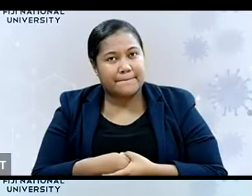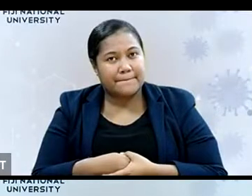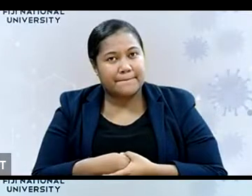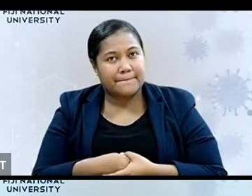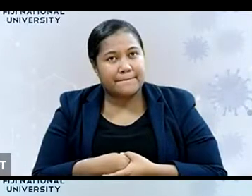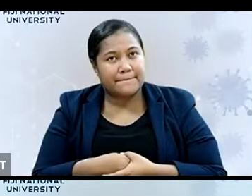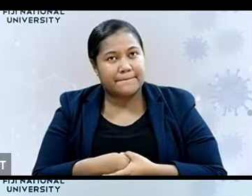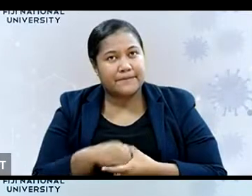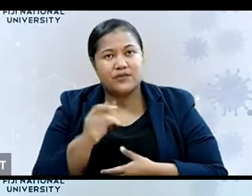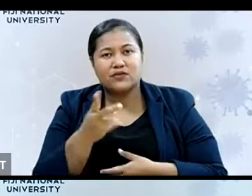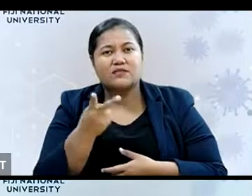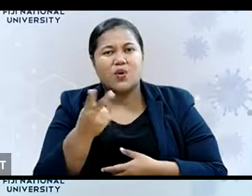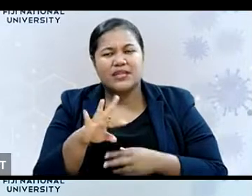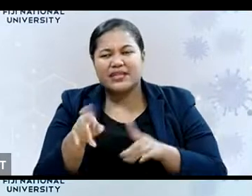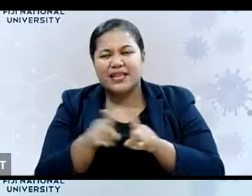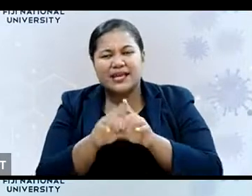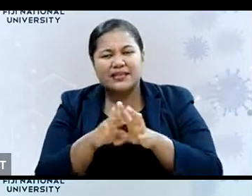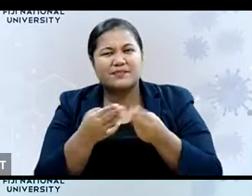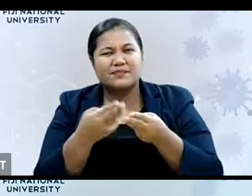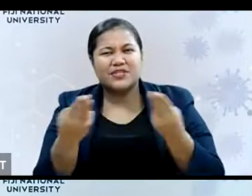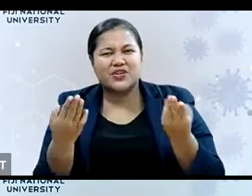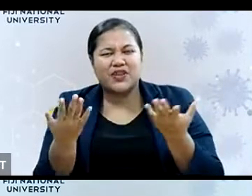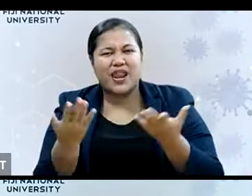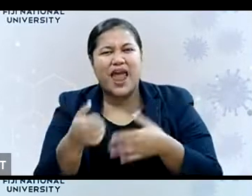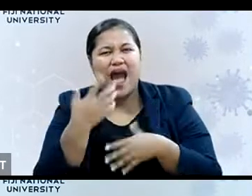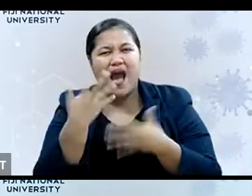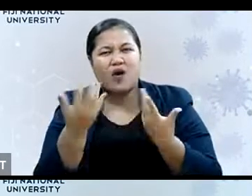the material, the template material,